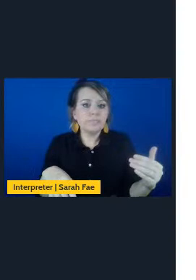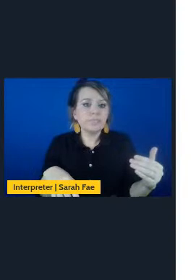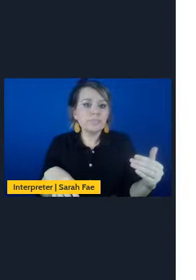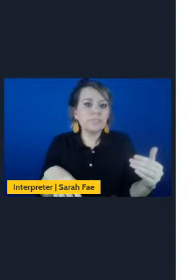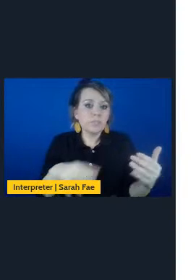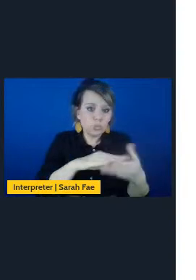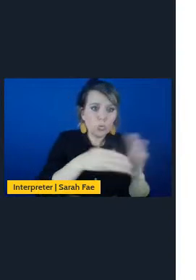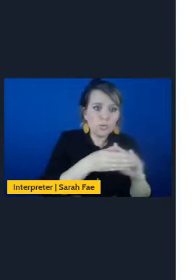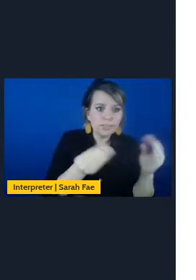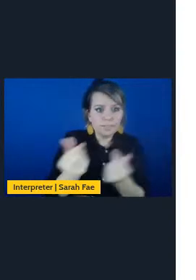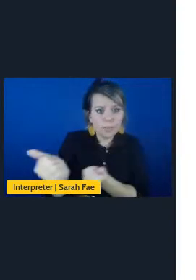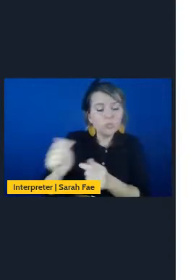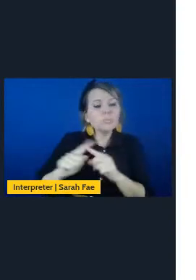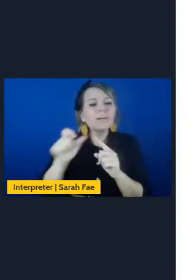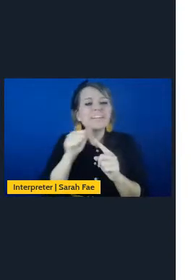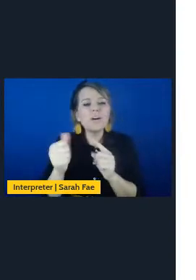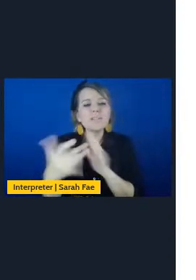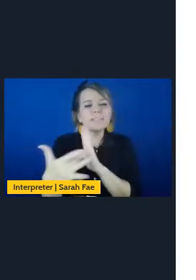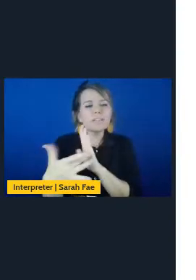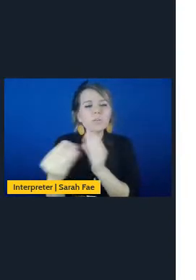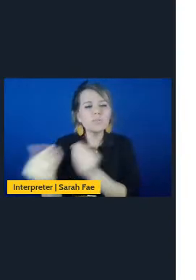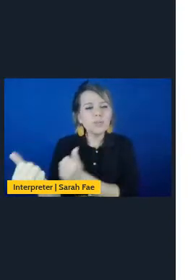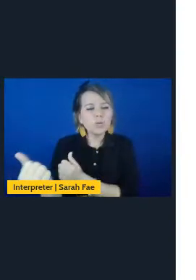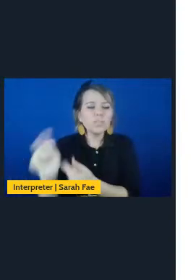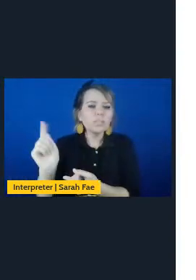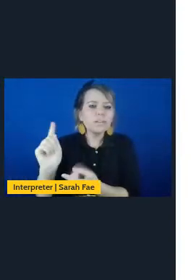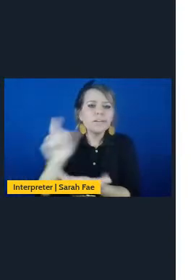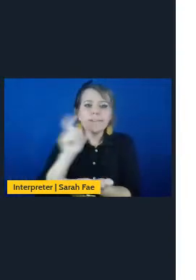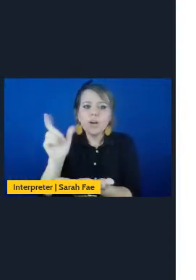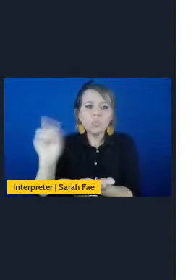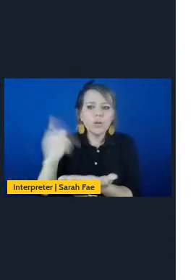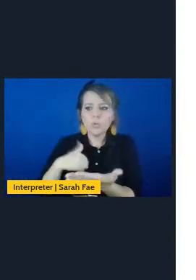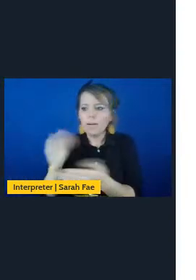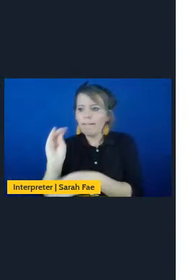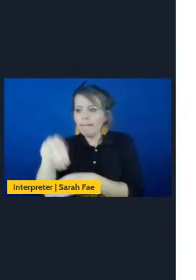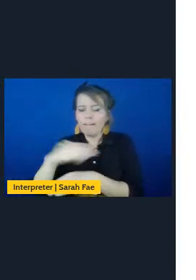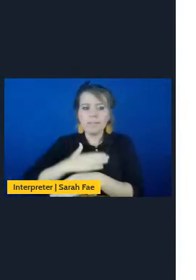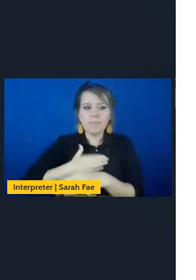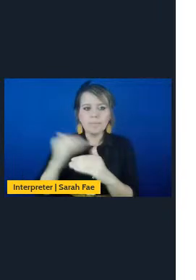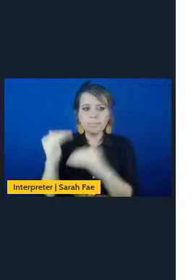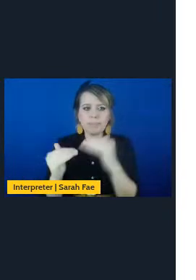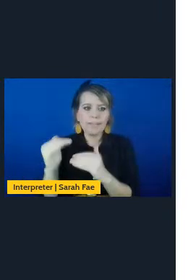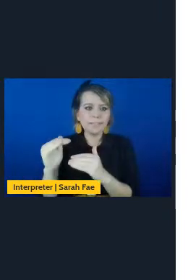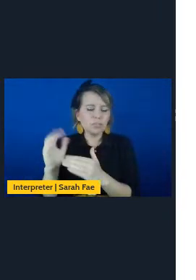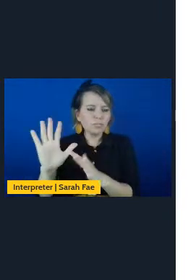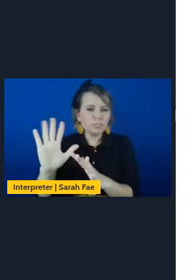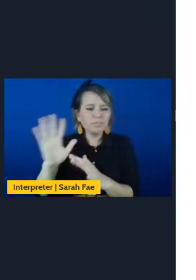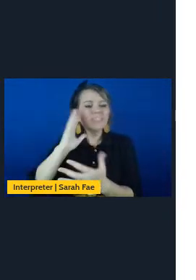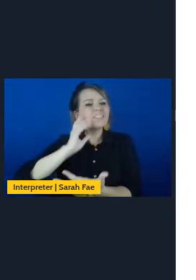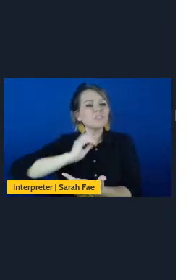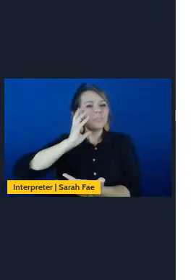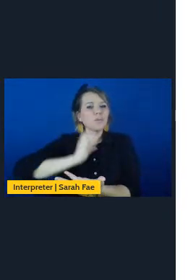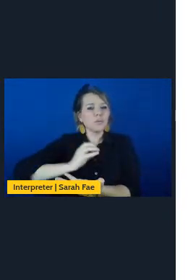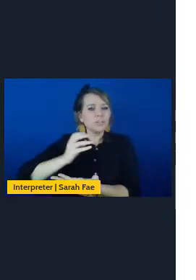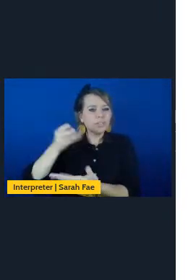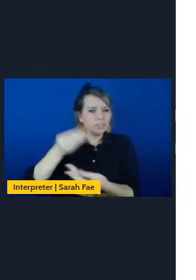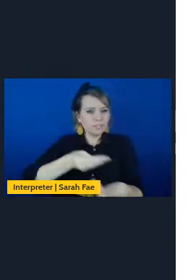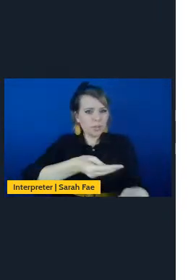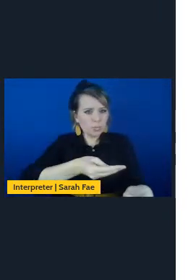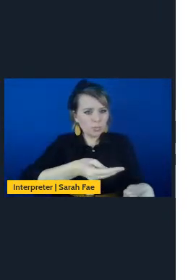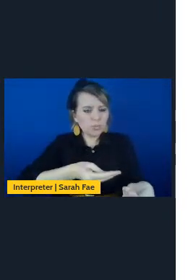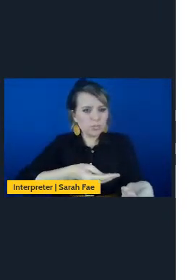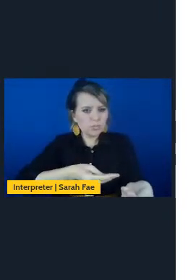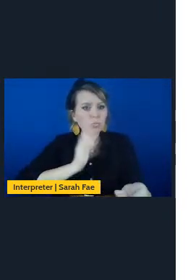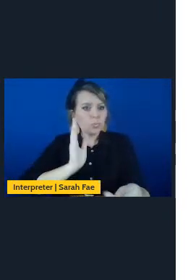not technical flows. It's not like, where I do have my load balancer, etc., etc. It's experience flows. And it can be